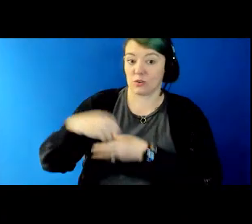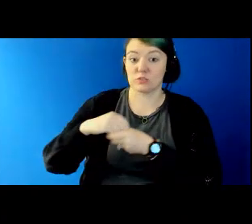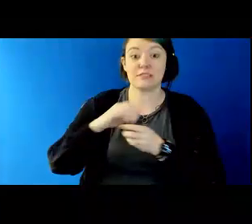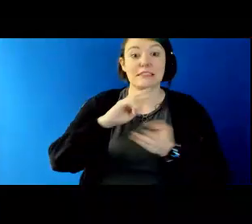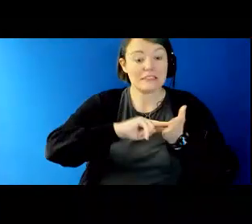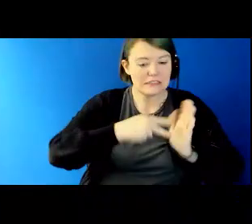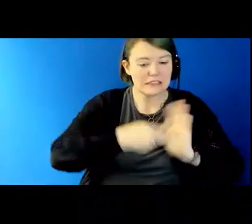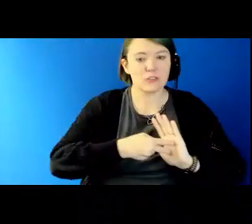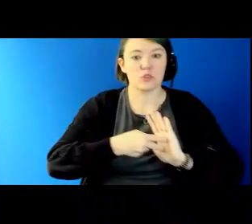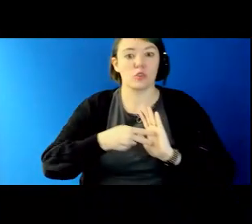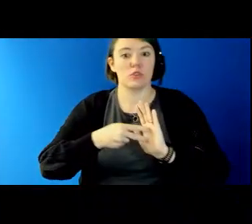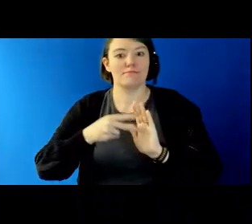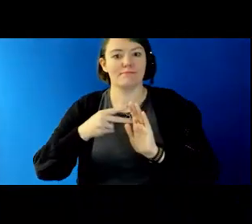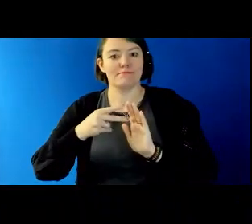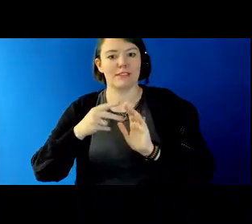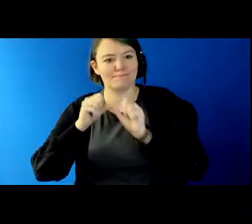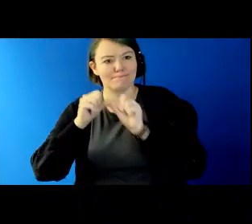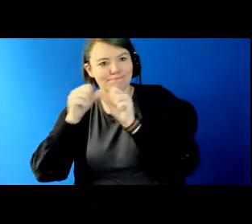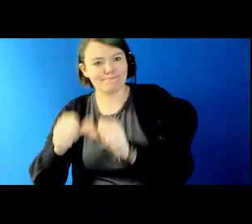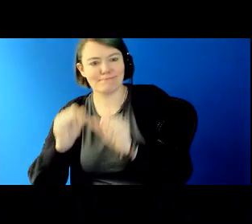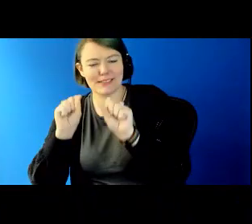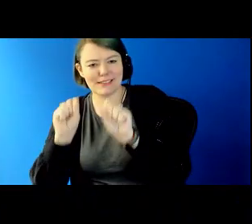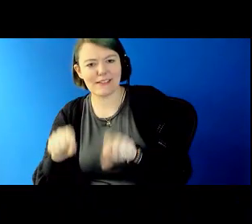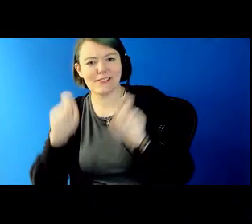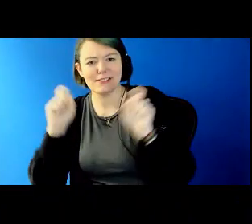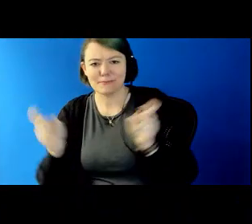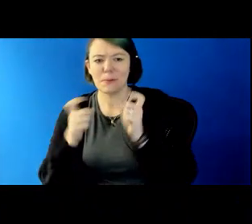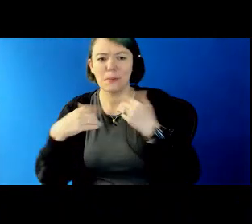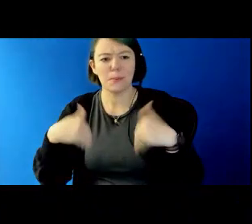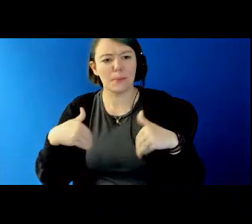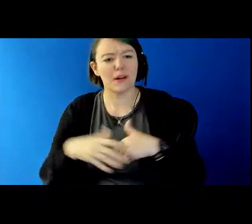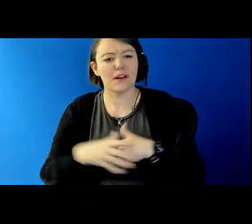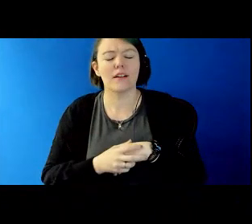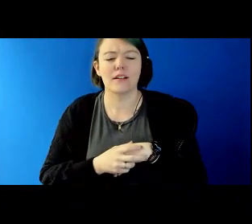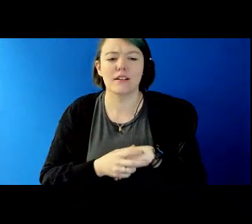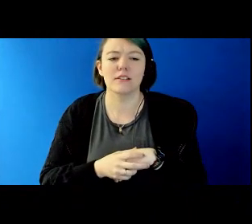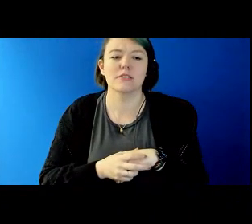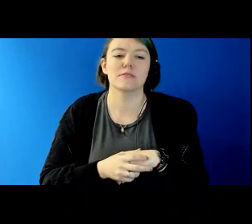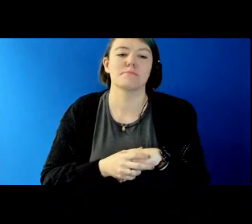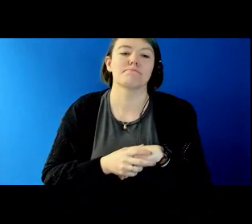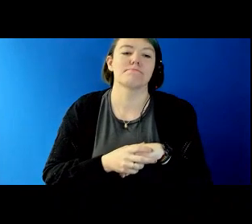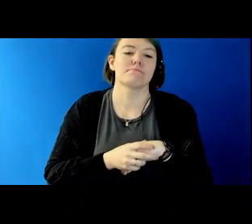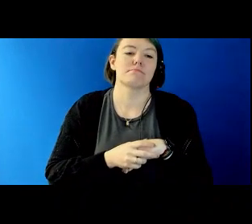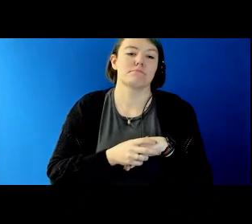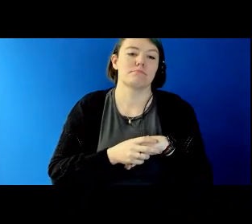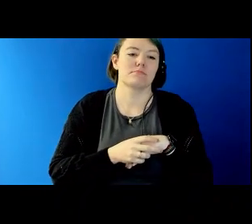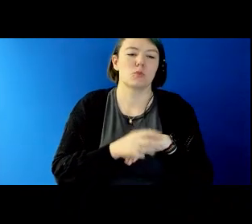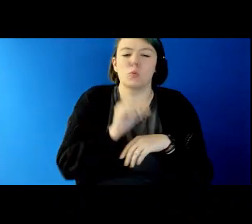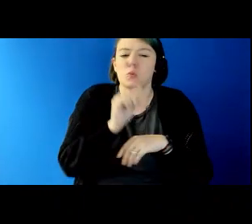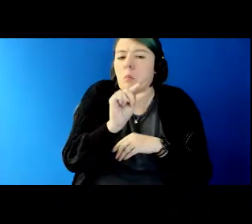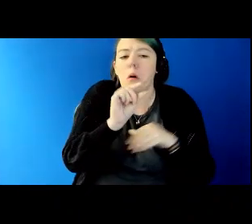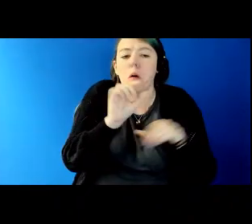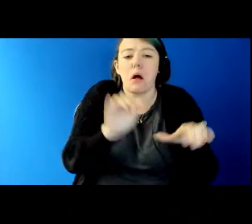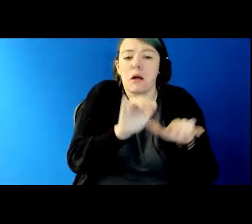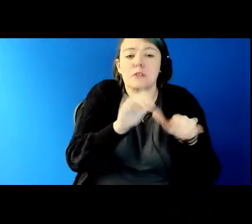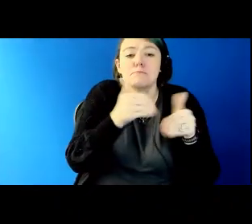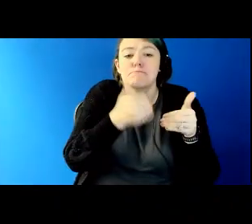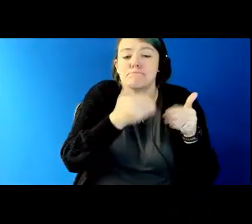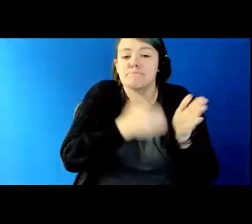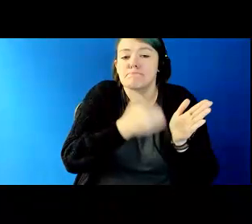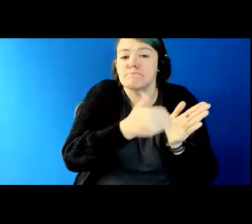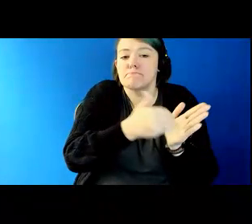culture, not as a one-time initiative, but as a core value. Excellent, thank you. Now let's pause here